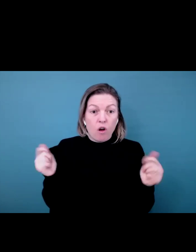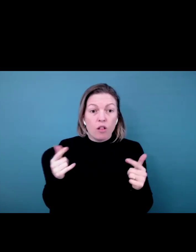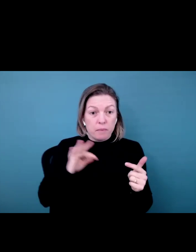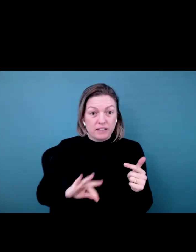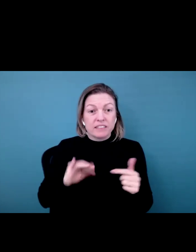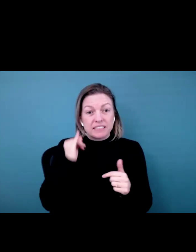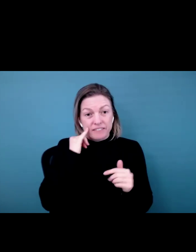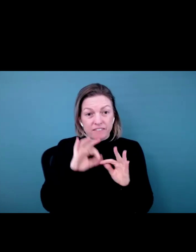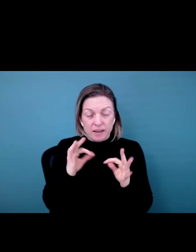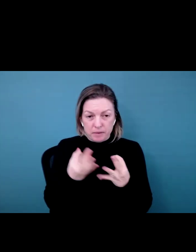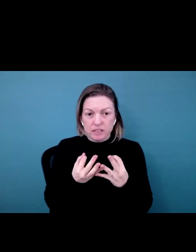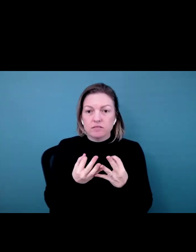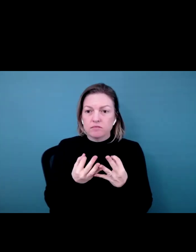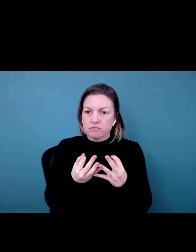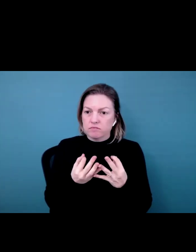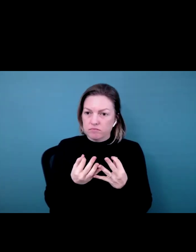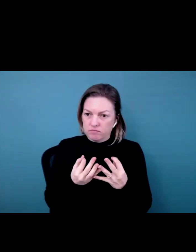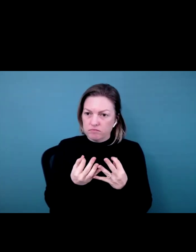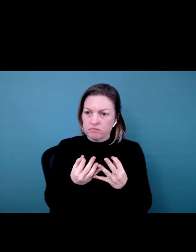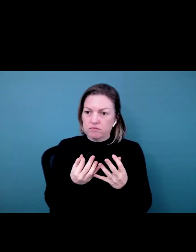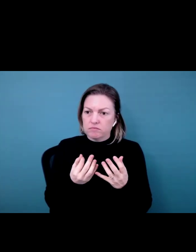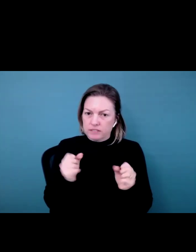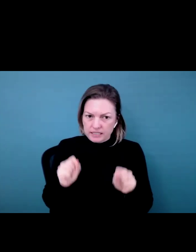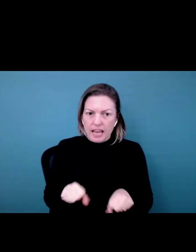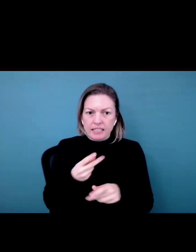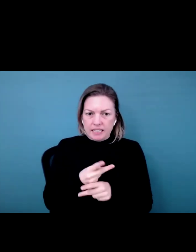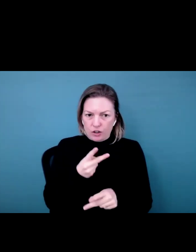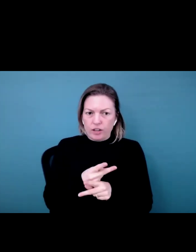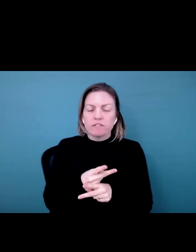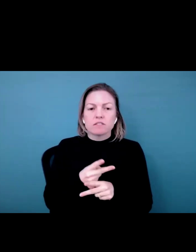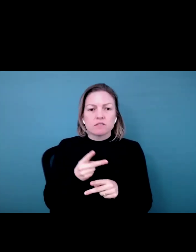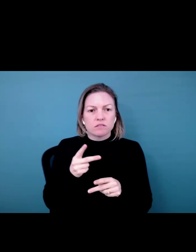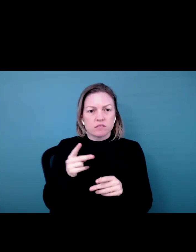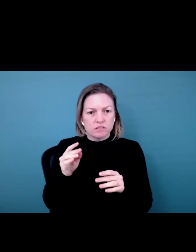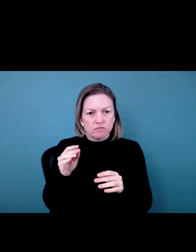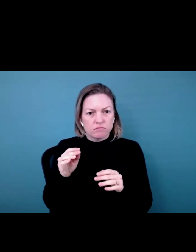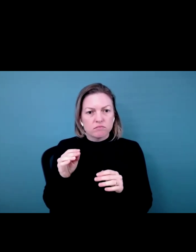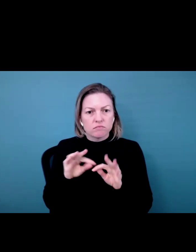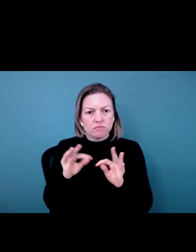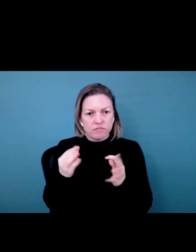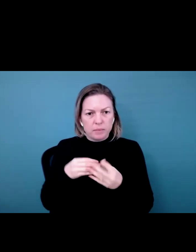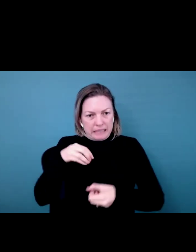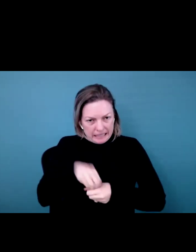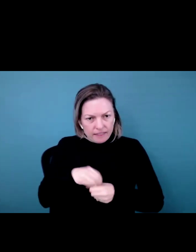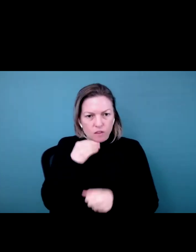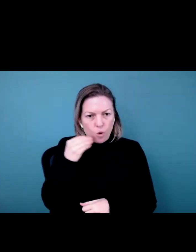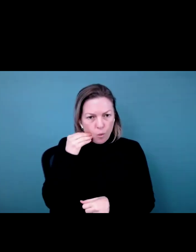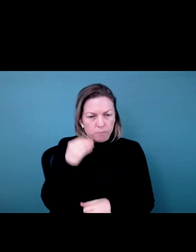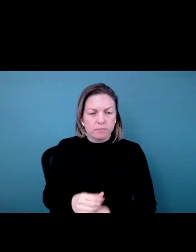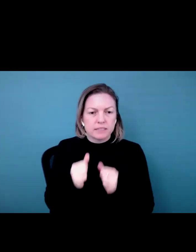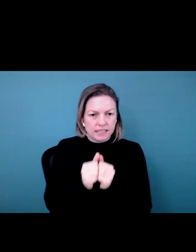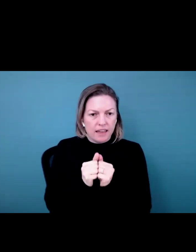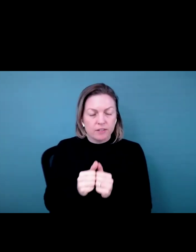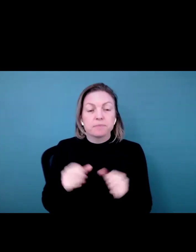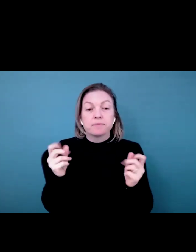families are enabled to care for an aging loved one in the home, surrounded by their family. And I can open it up